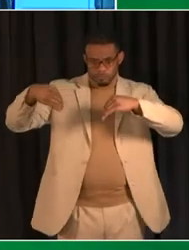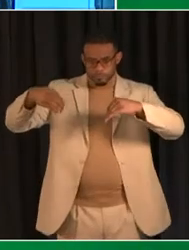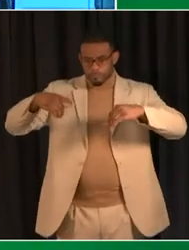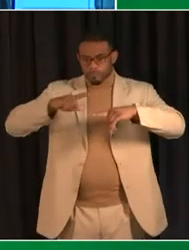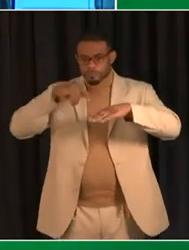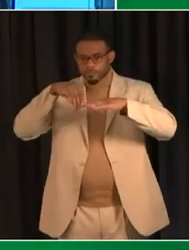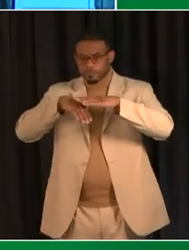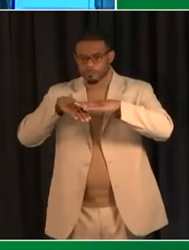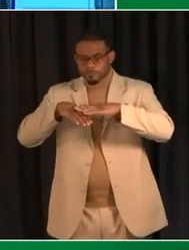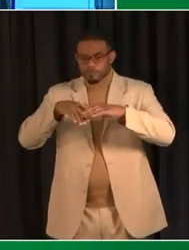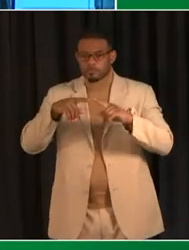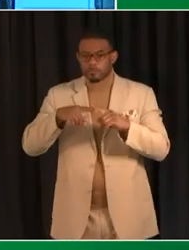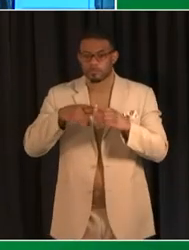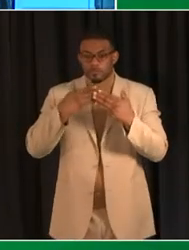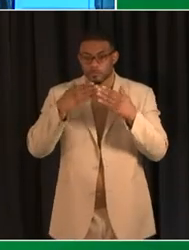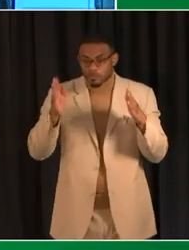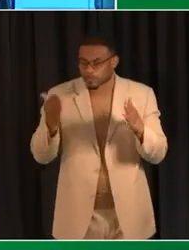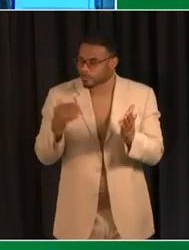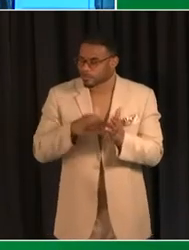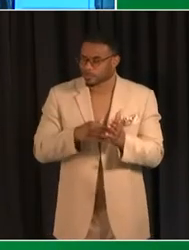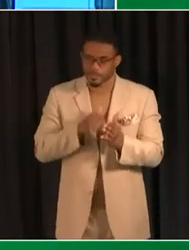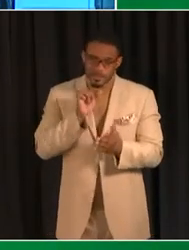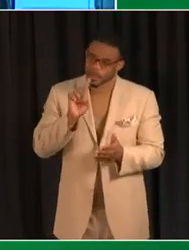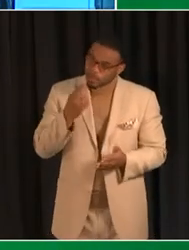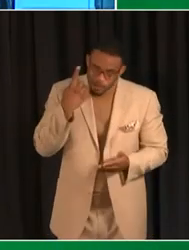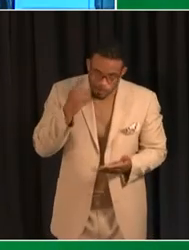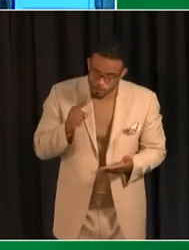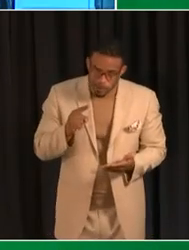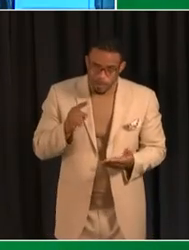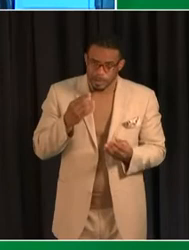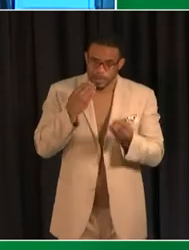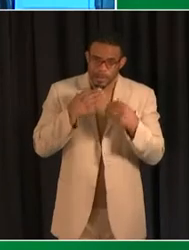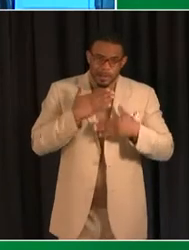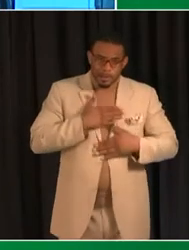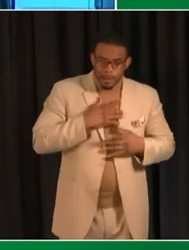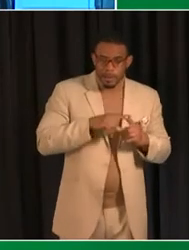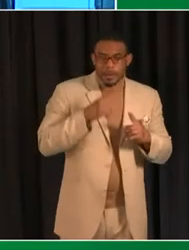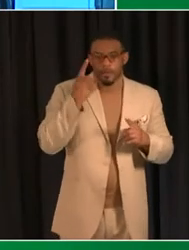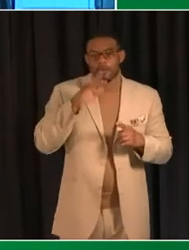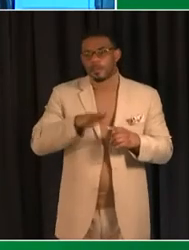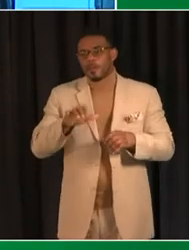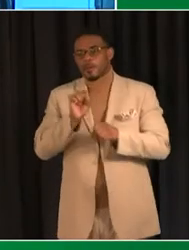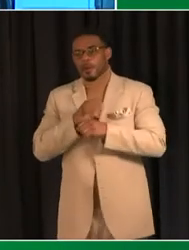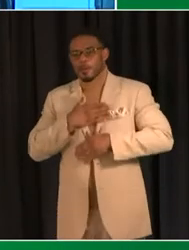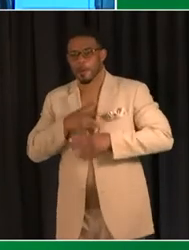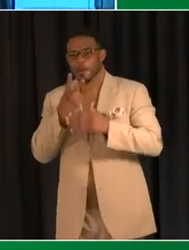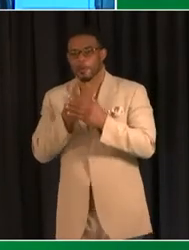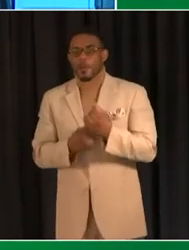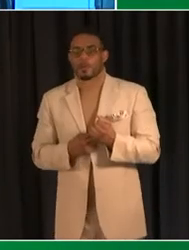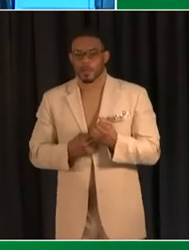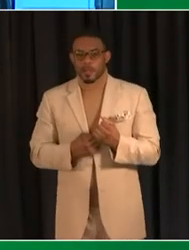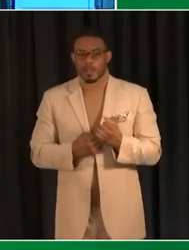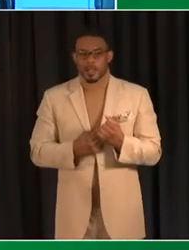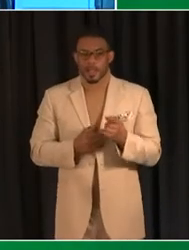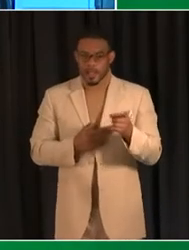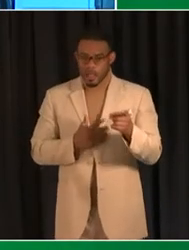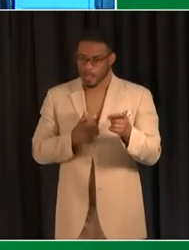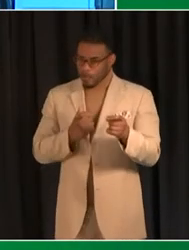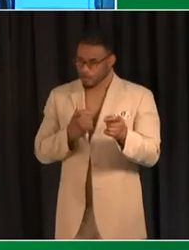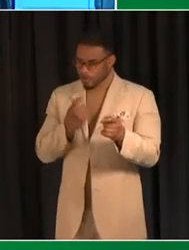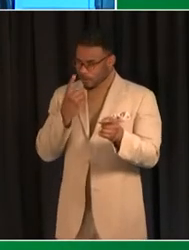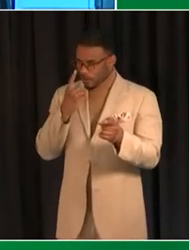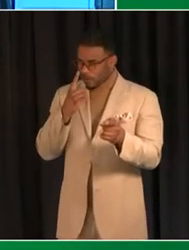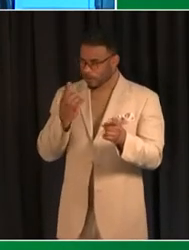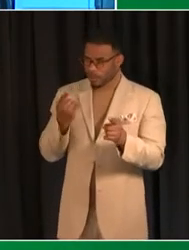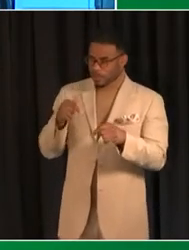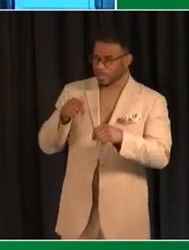that will be accessible to the public. Again, not just for their dining pleasure, but for their working pleasure. Joe, I want to get back to